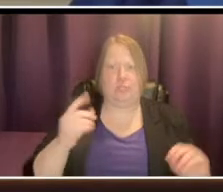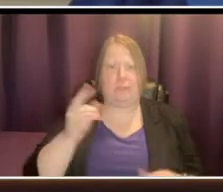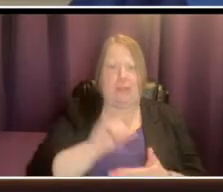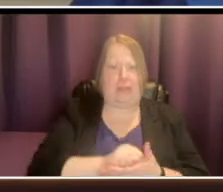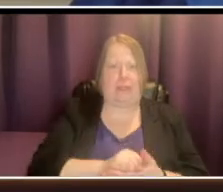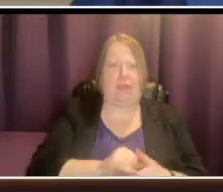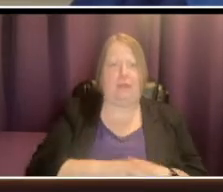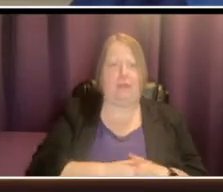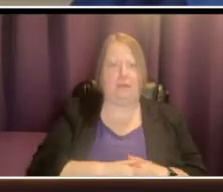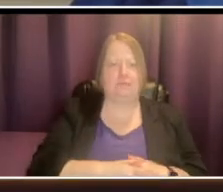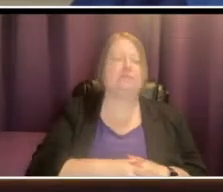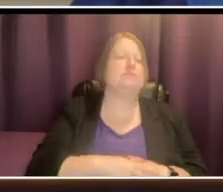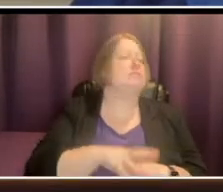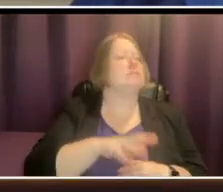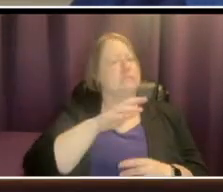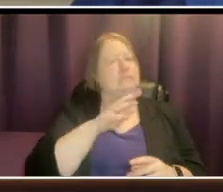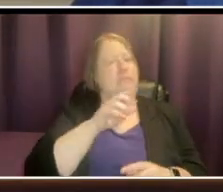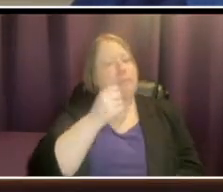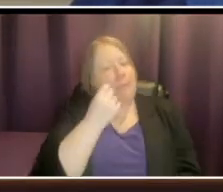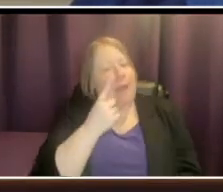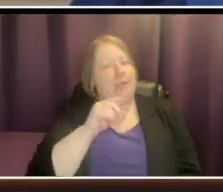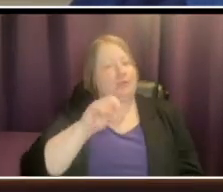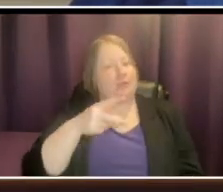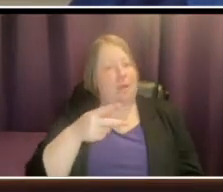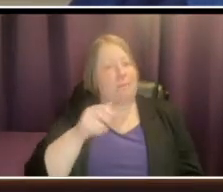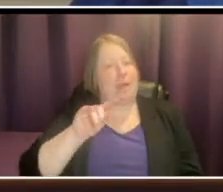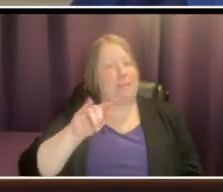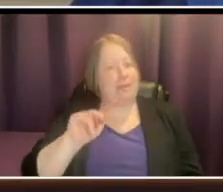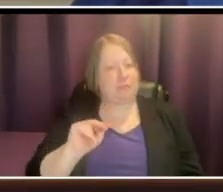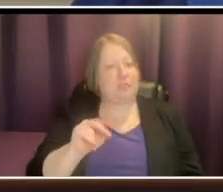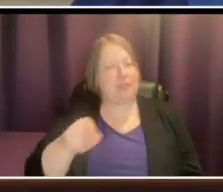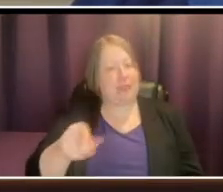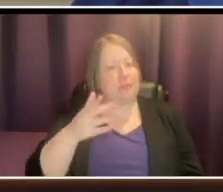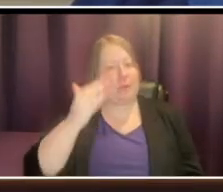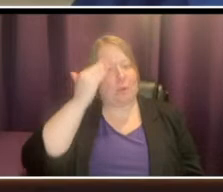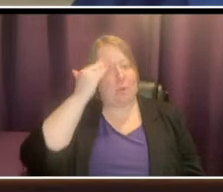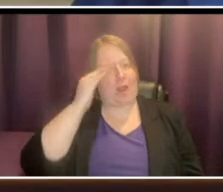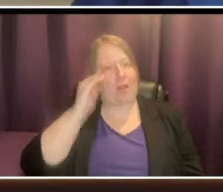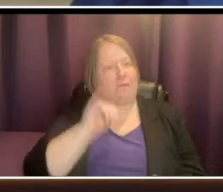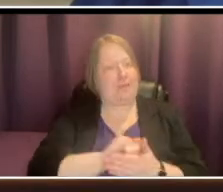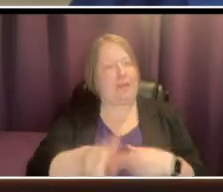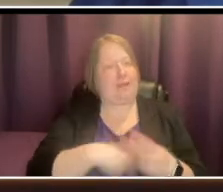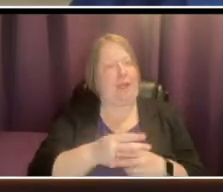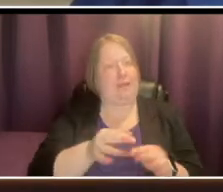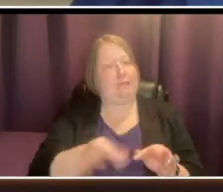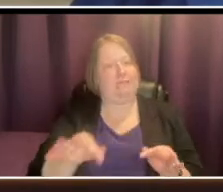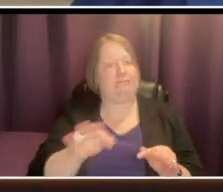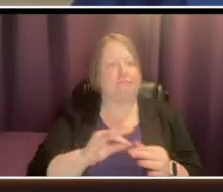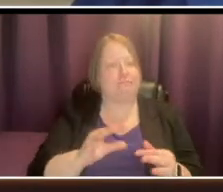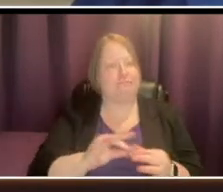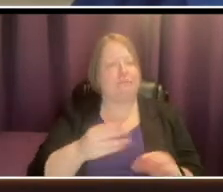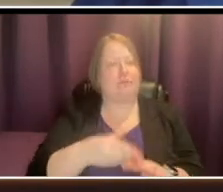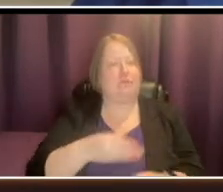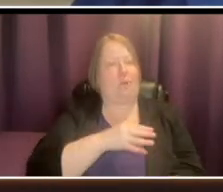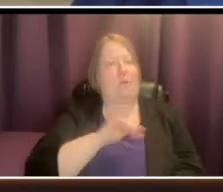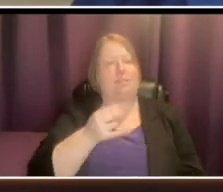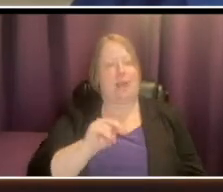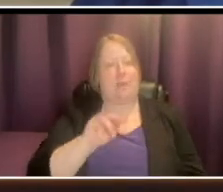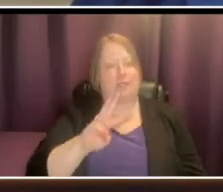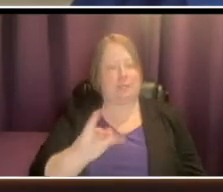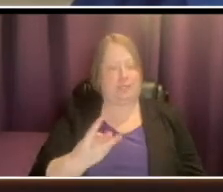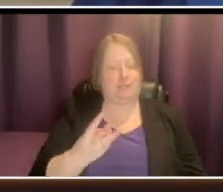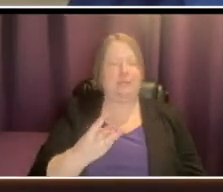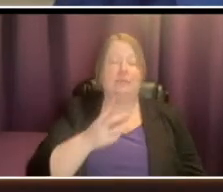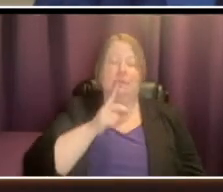But the Trump administration was aware of this type of violent rhetoric prior to January 6th. In fact, as we have seen,